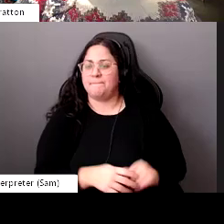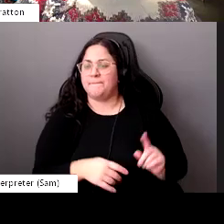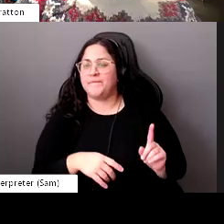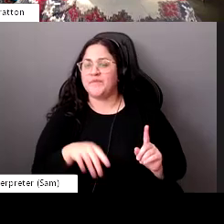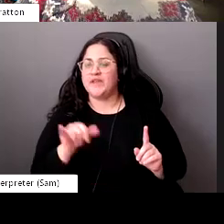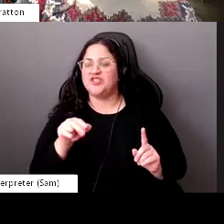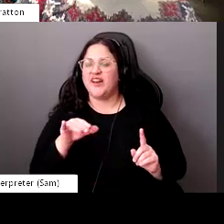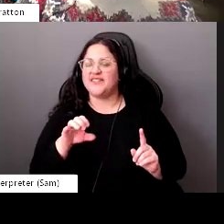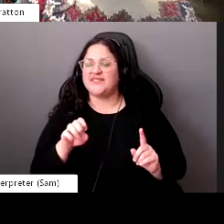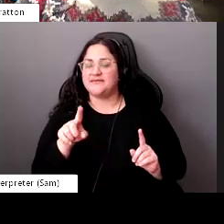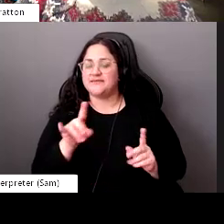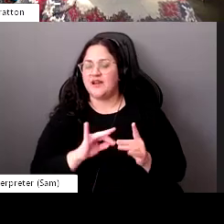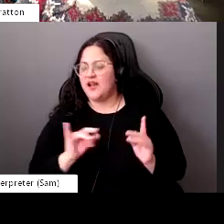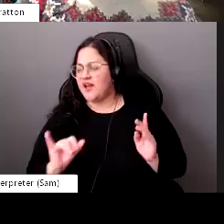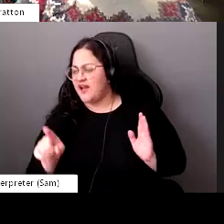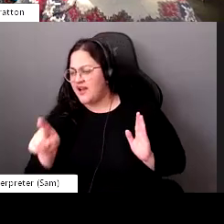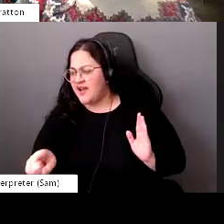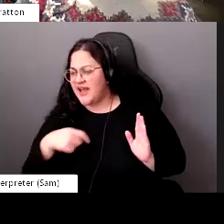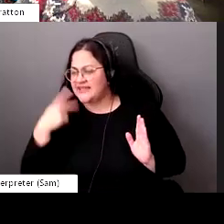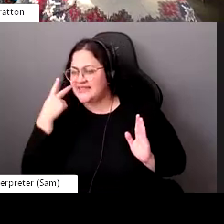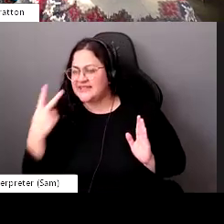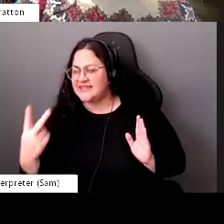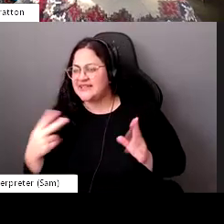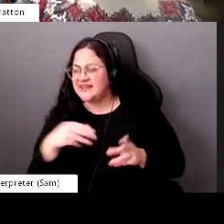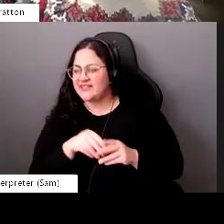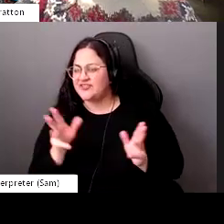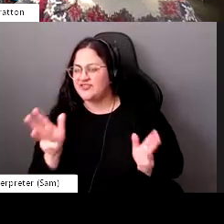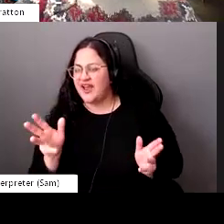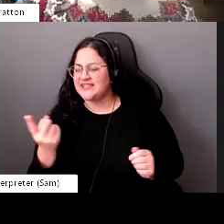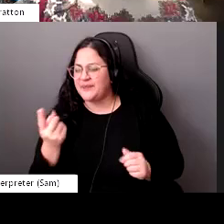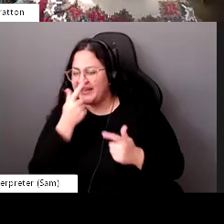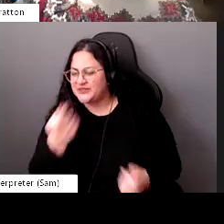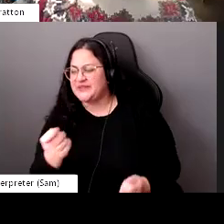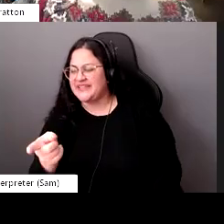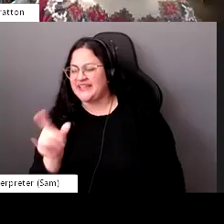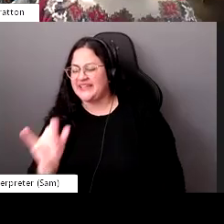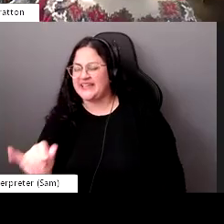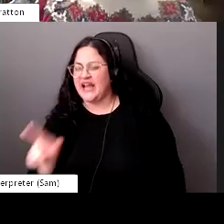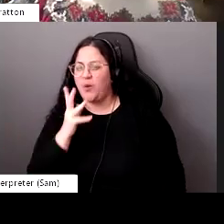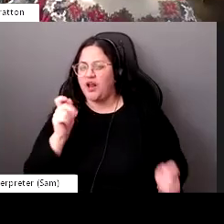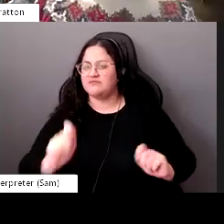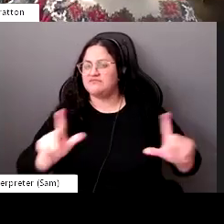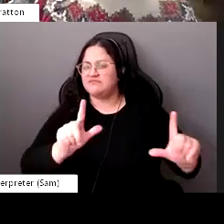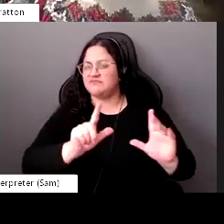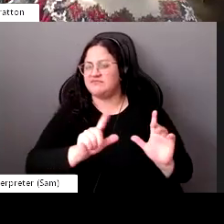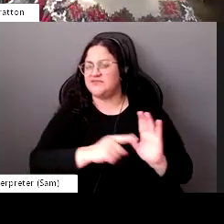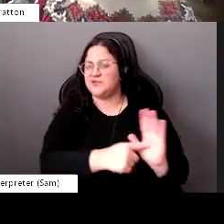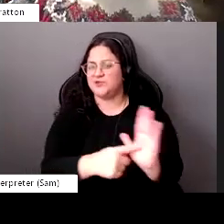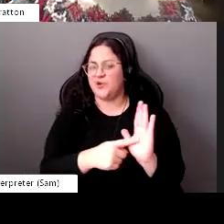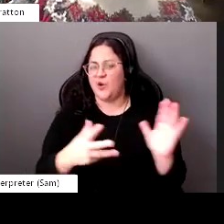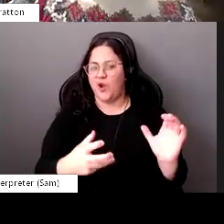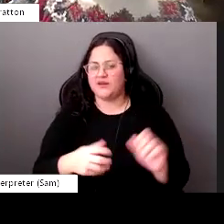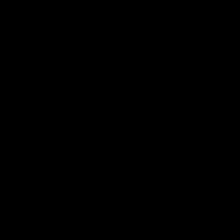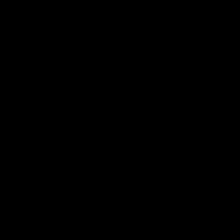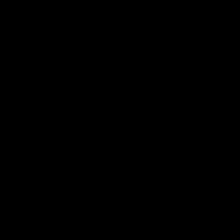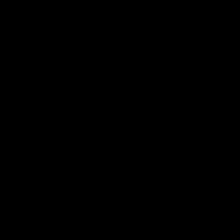put something that's very interesting. Can I share my screen for a moment? Just Yeah, of to course. Here we show go. how things are evolving.